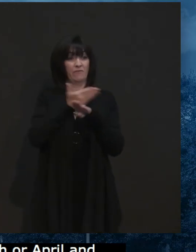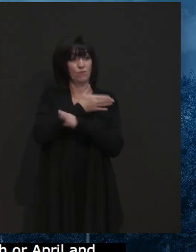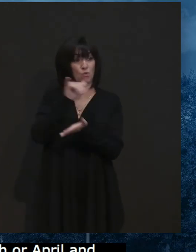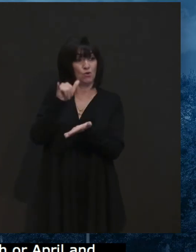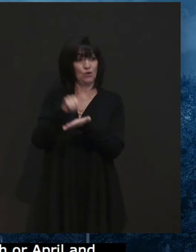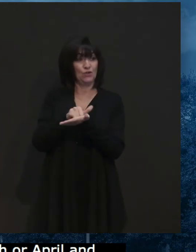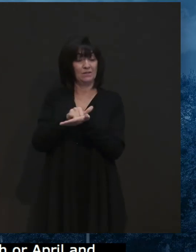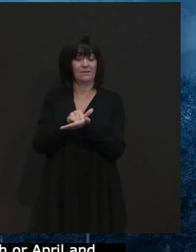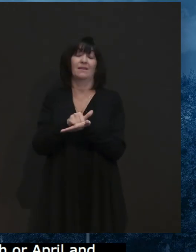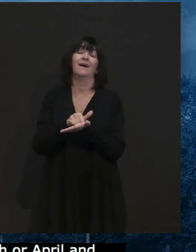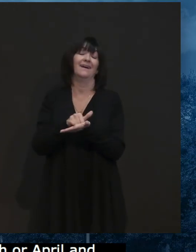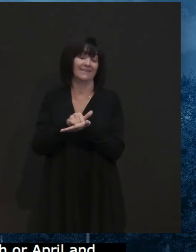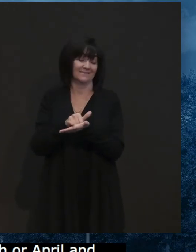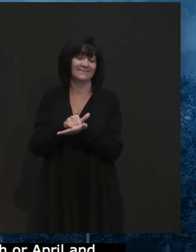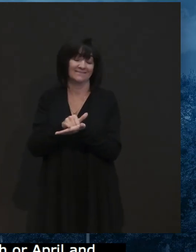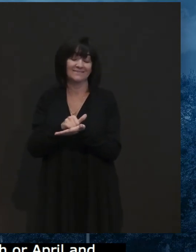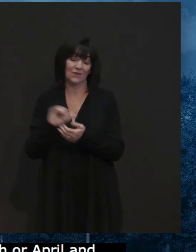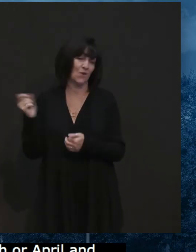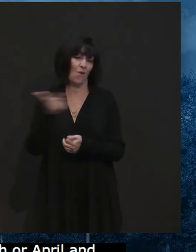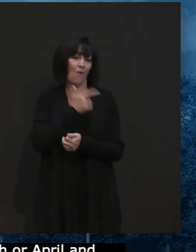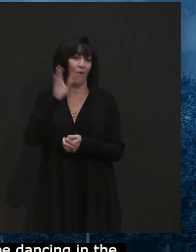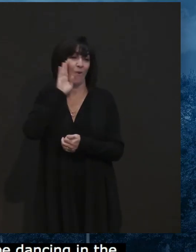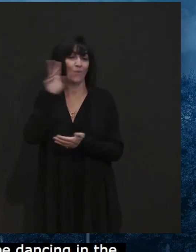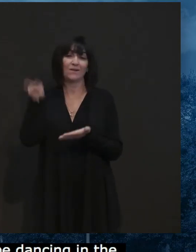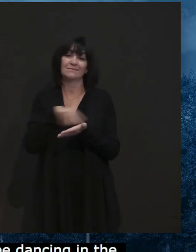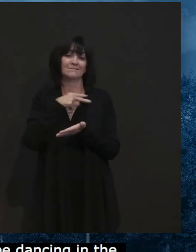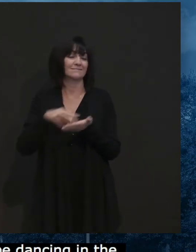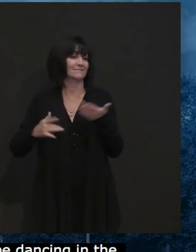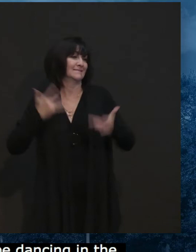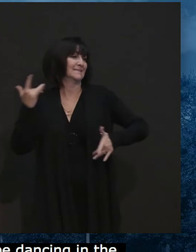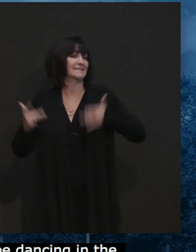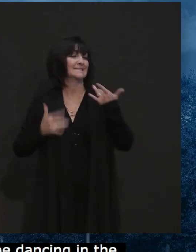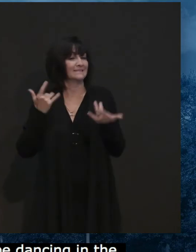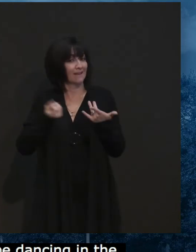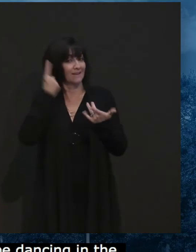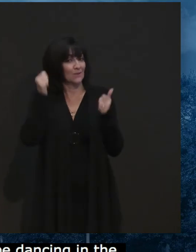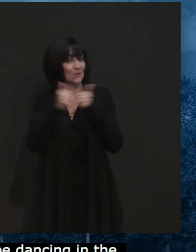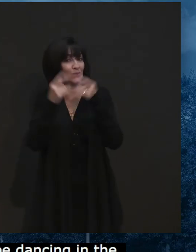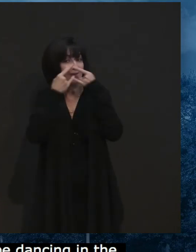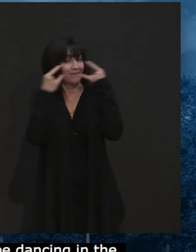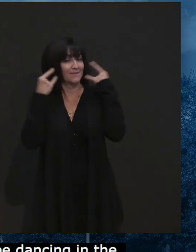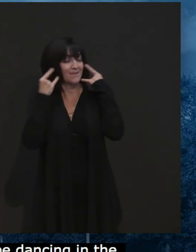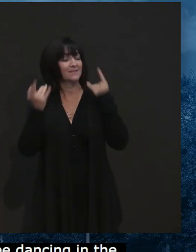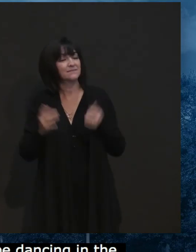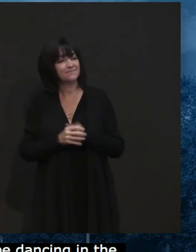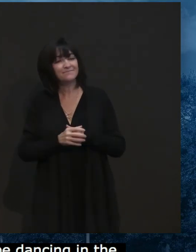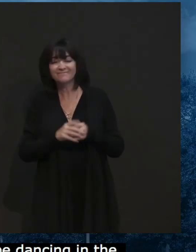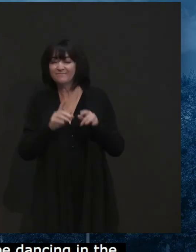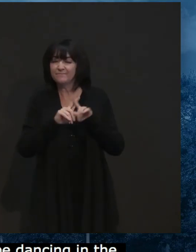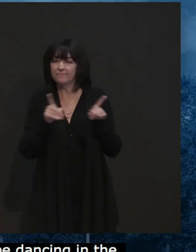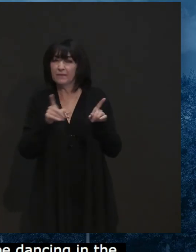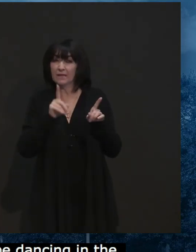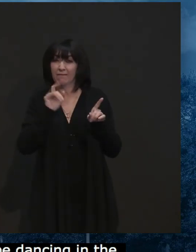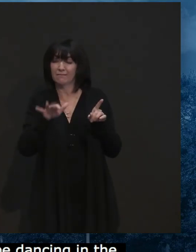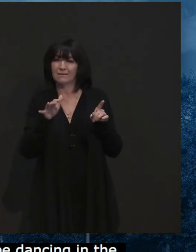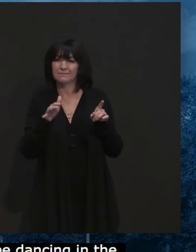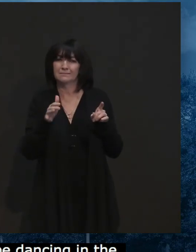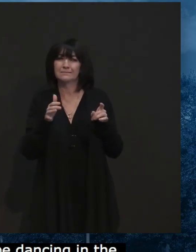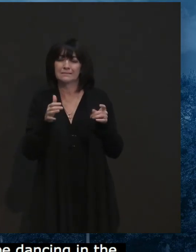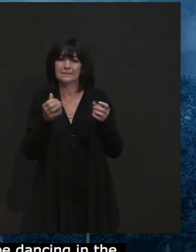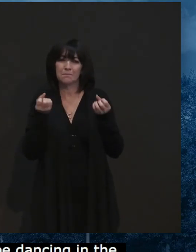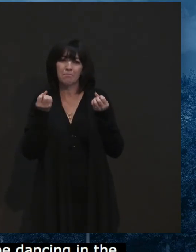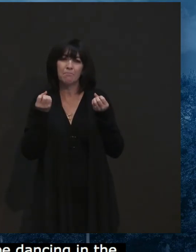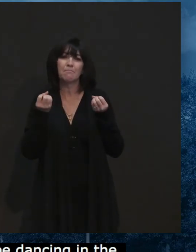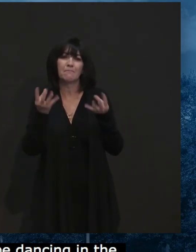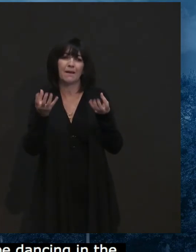face masks on. But I think it's a large quantity of vaccine